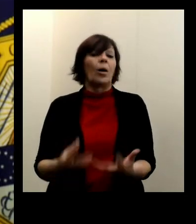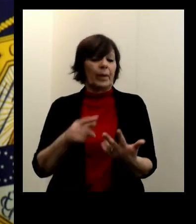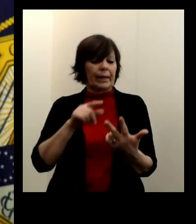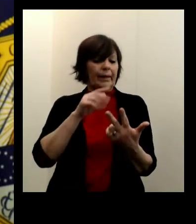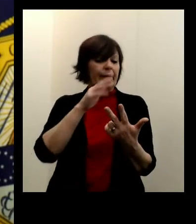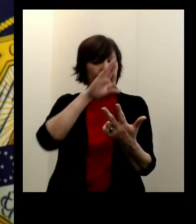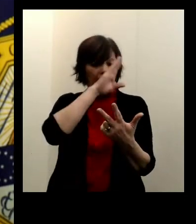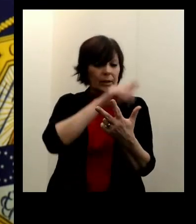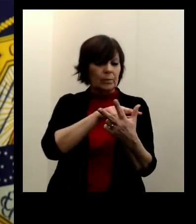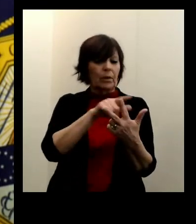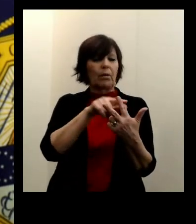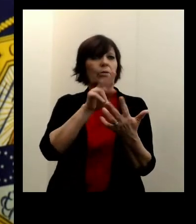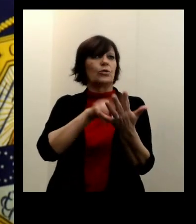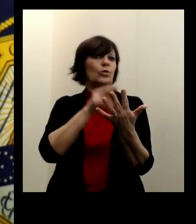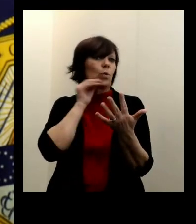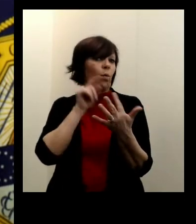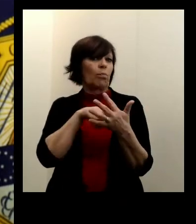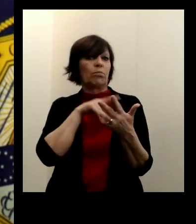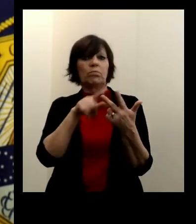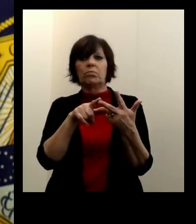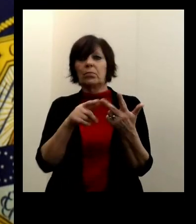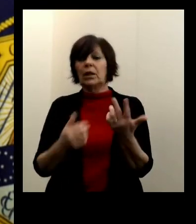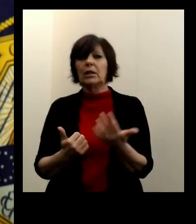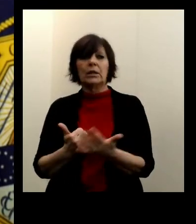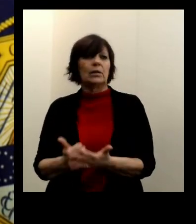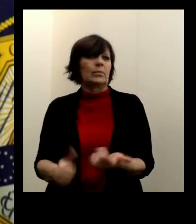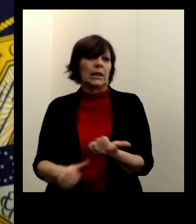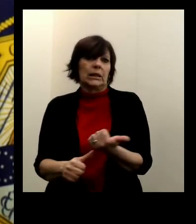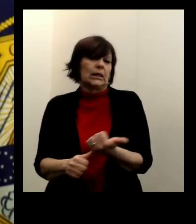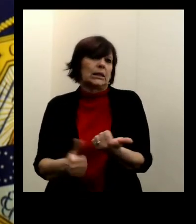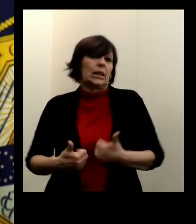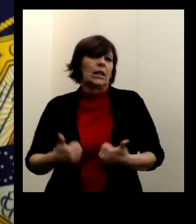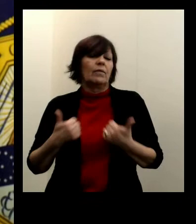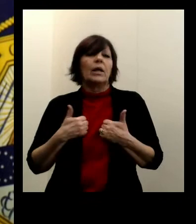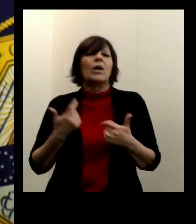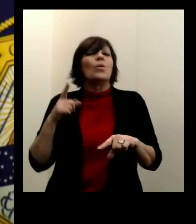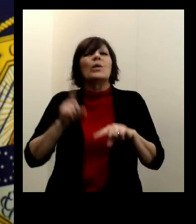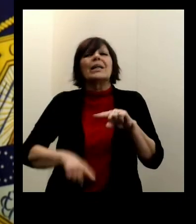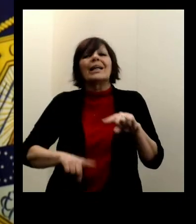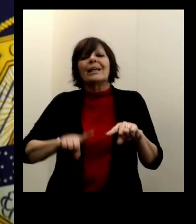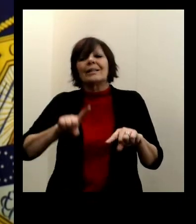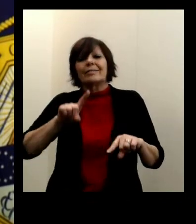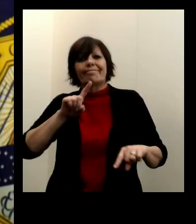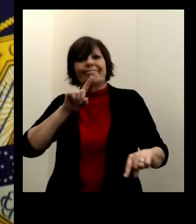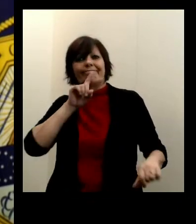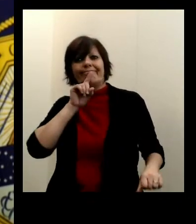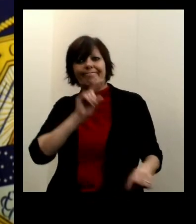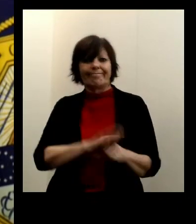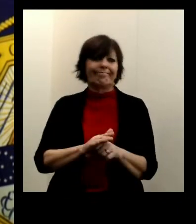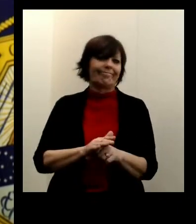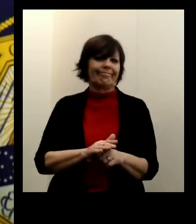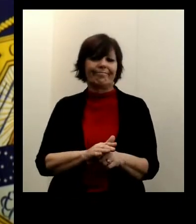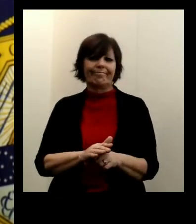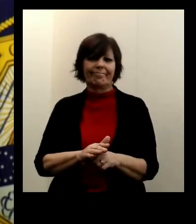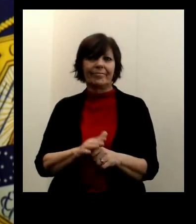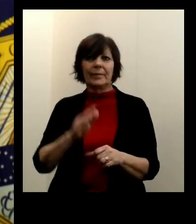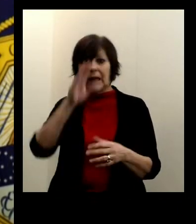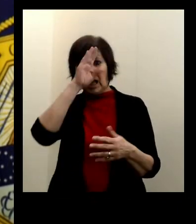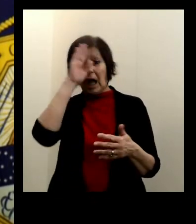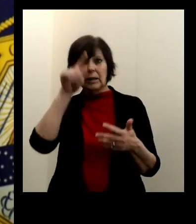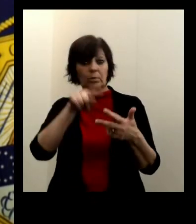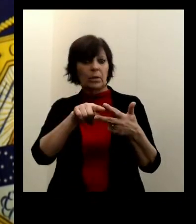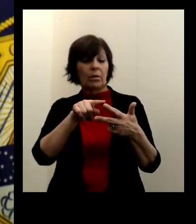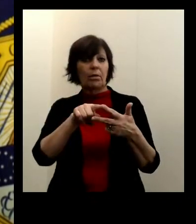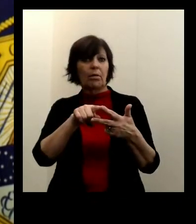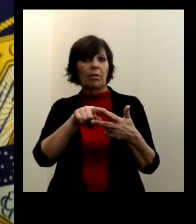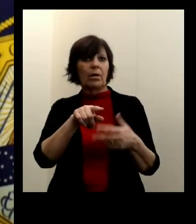one will be nursing homes. The one will be assisted living. We can never guarantee if it says in a hospital that that person